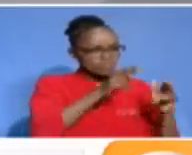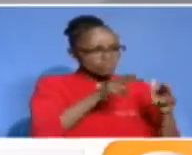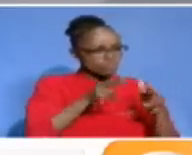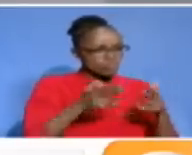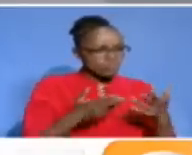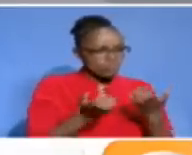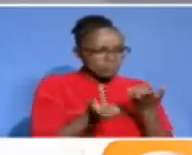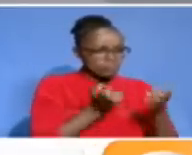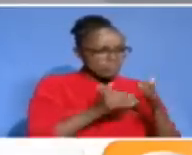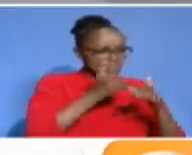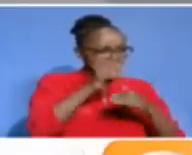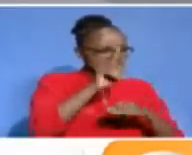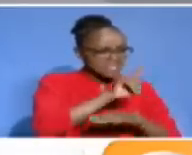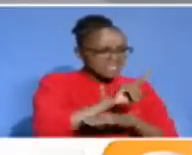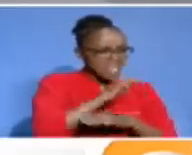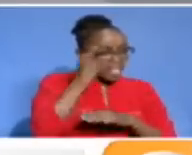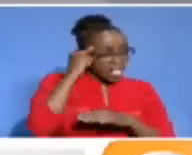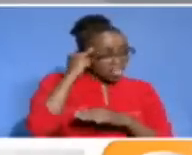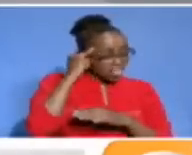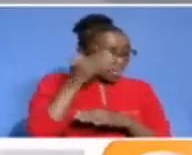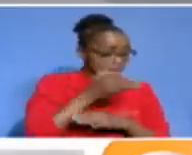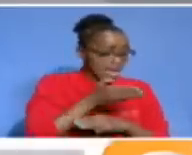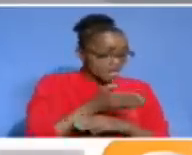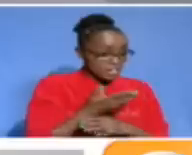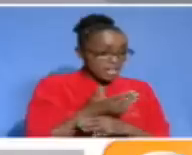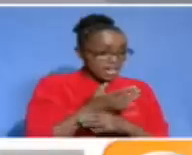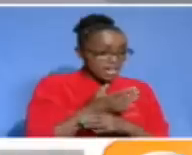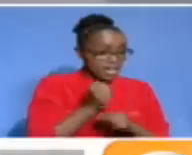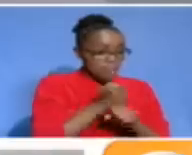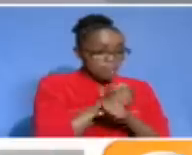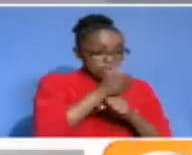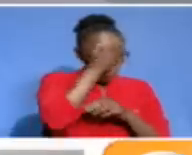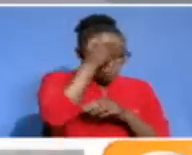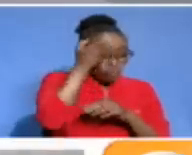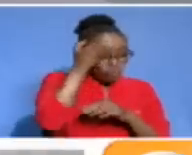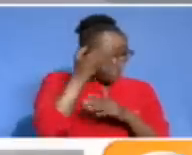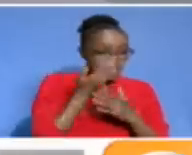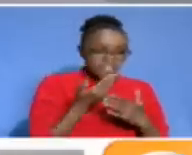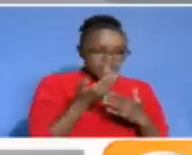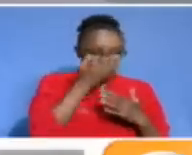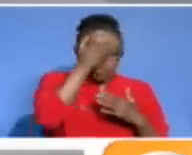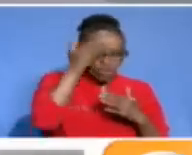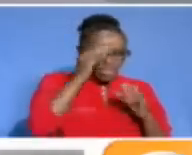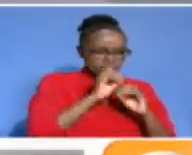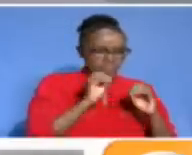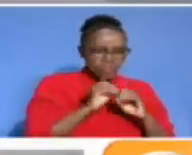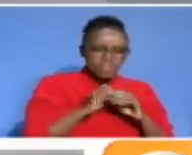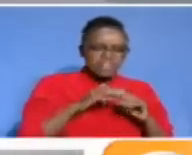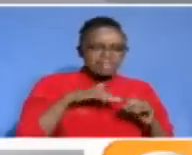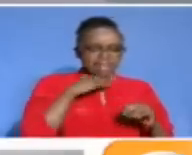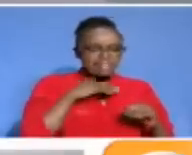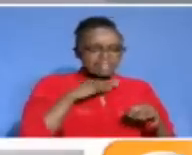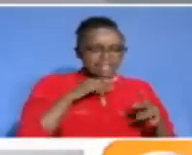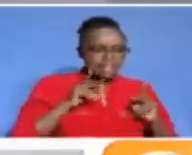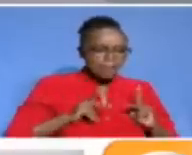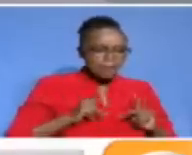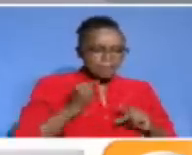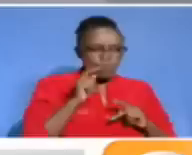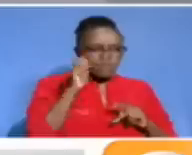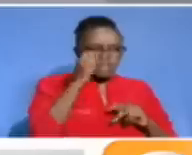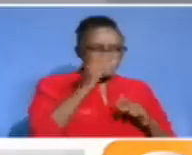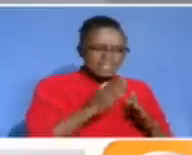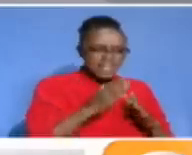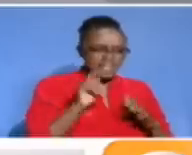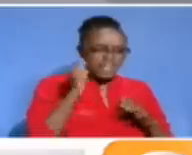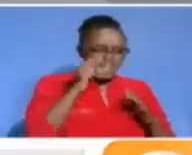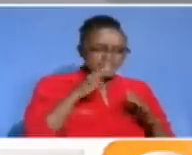normality the next day. And I think here, while we cannot forget the loss of lives of ordinary Kenyans and the non-Kenyans